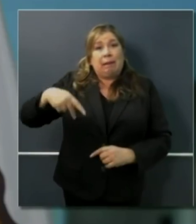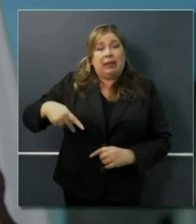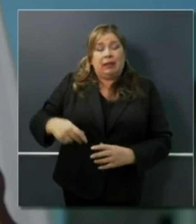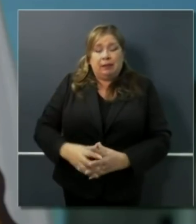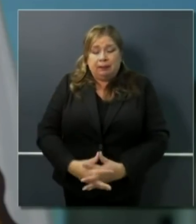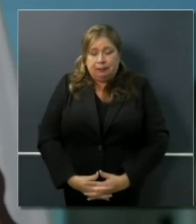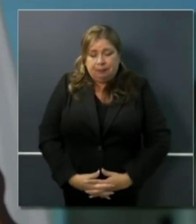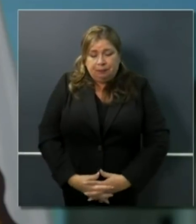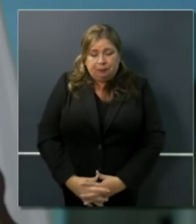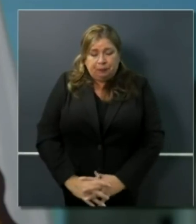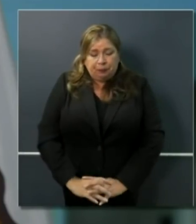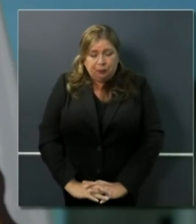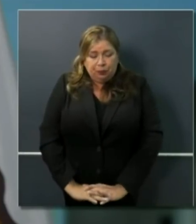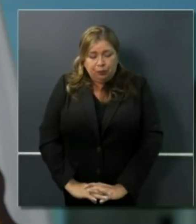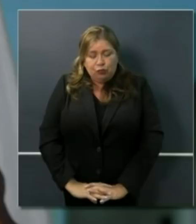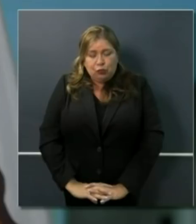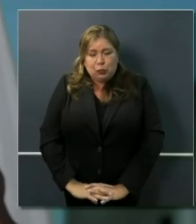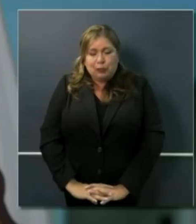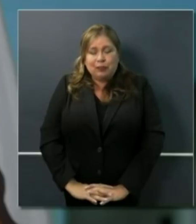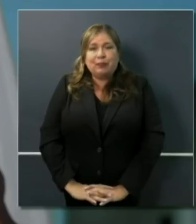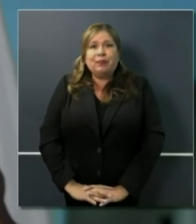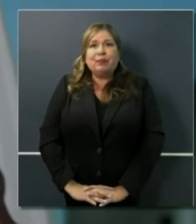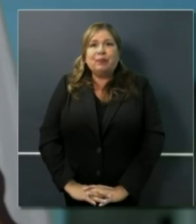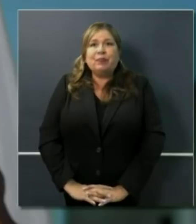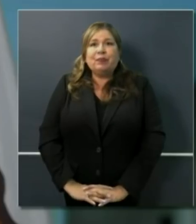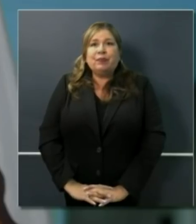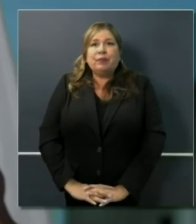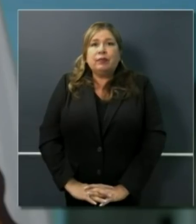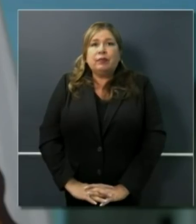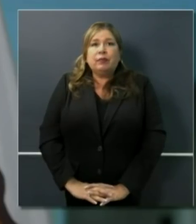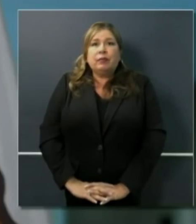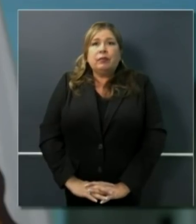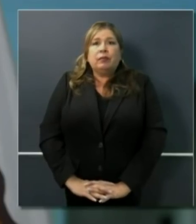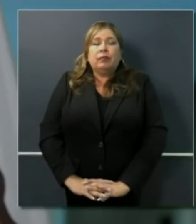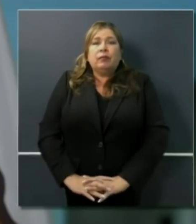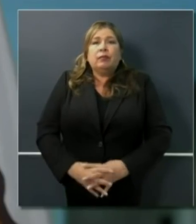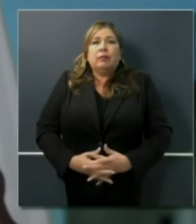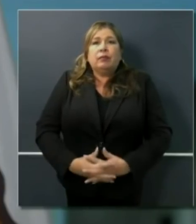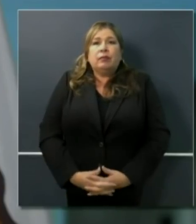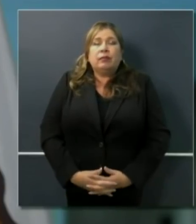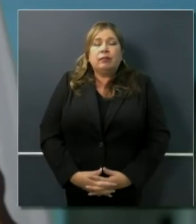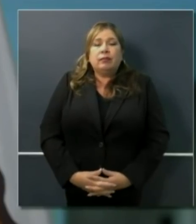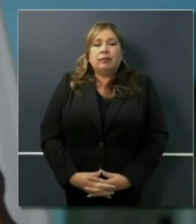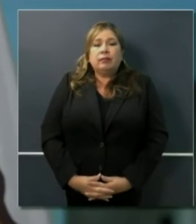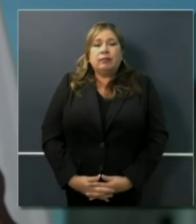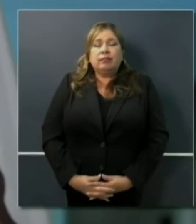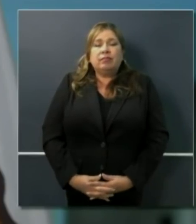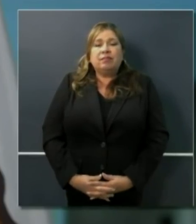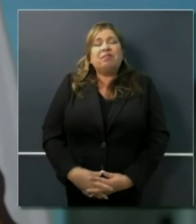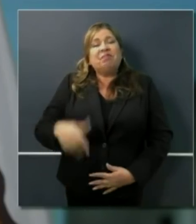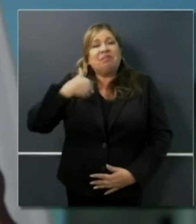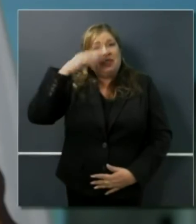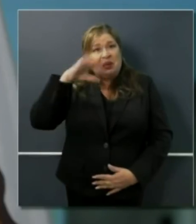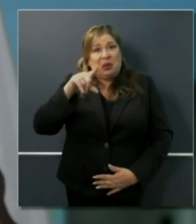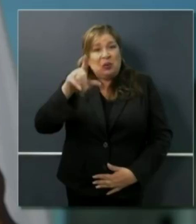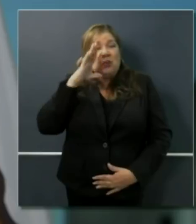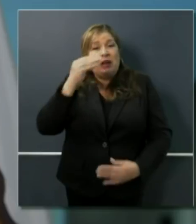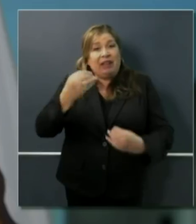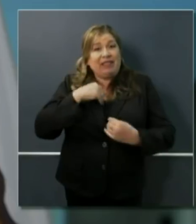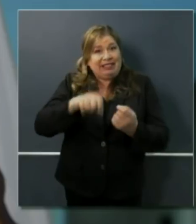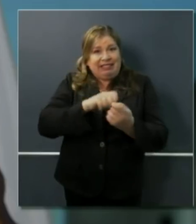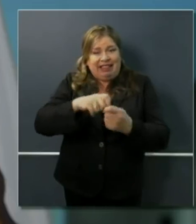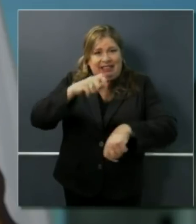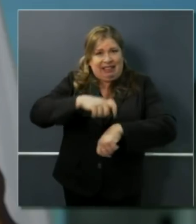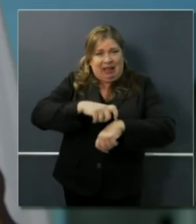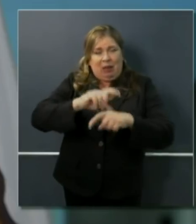Hi, Governor. So I understand that you're not giving a key timeline of when these things are going to change. But more broadly, you've